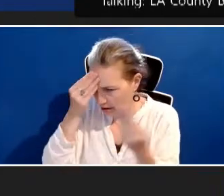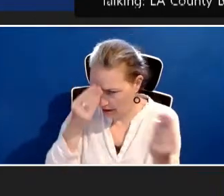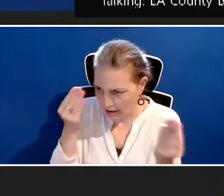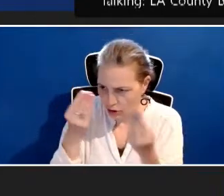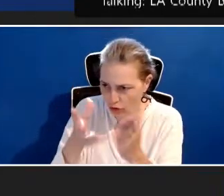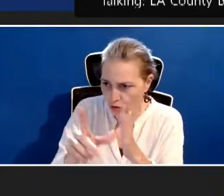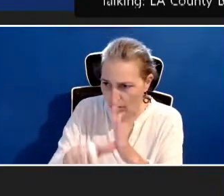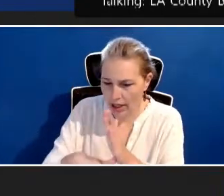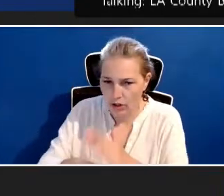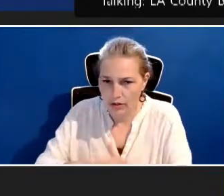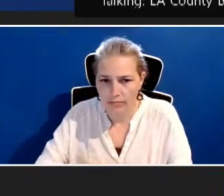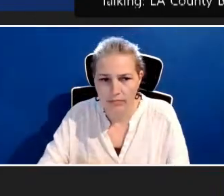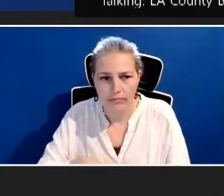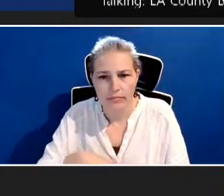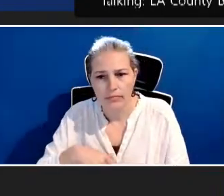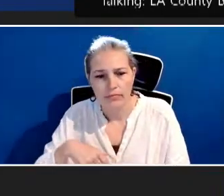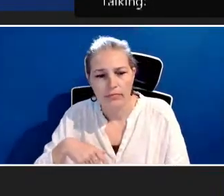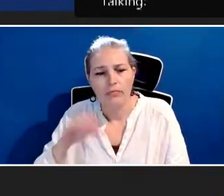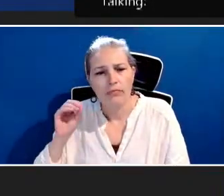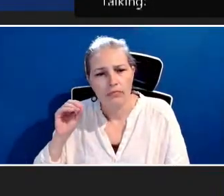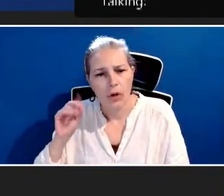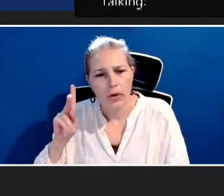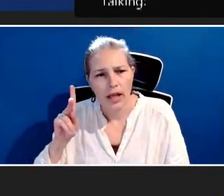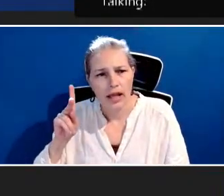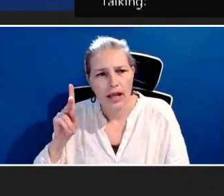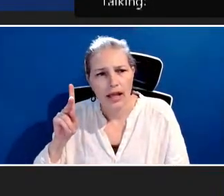Dave, anything to add?